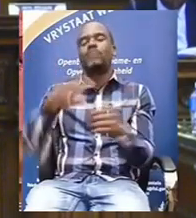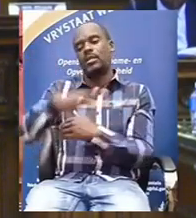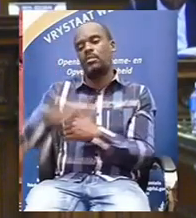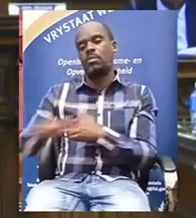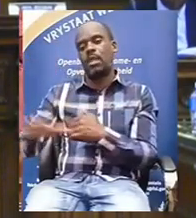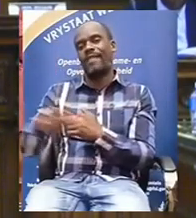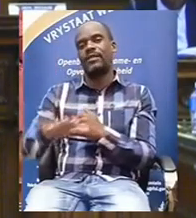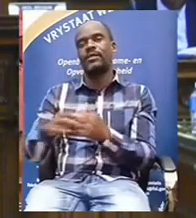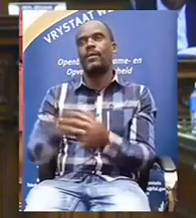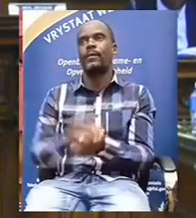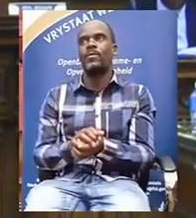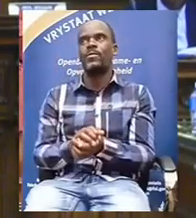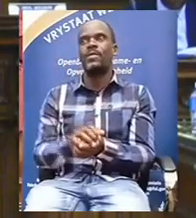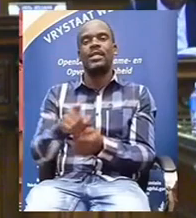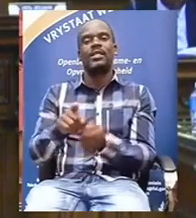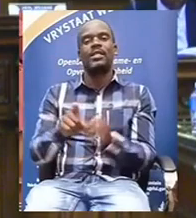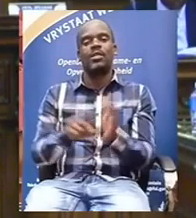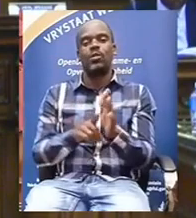area.